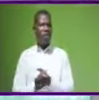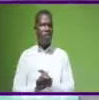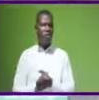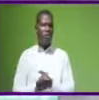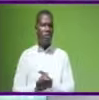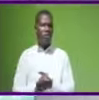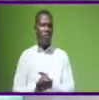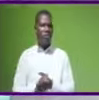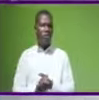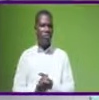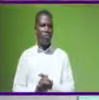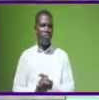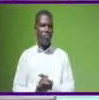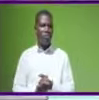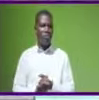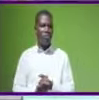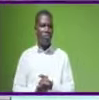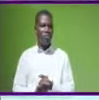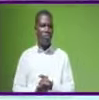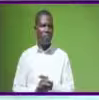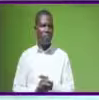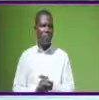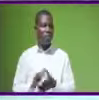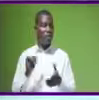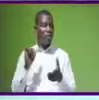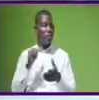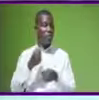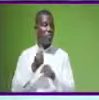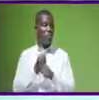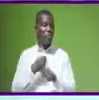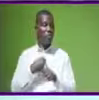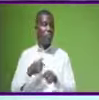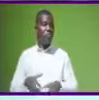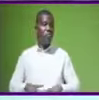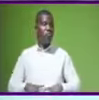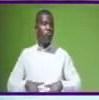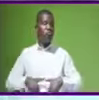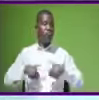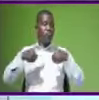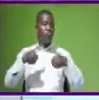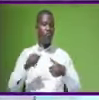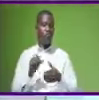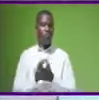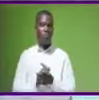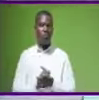Amen. Amen. And when the mamma is so many break a crown, so there be